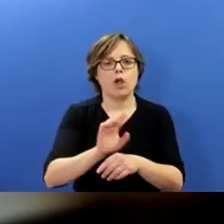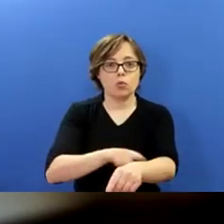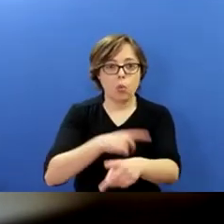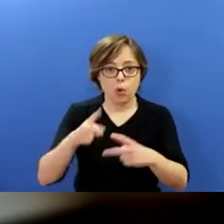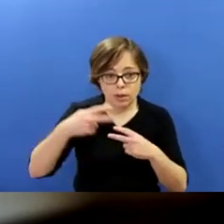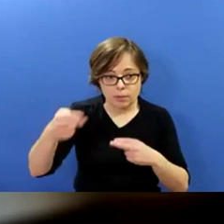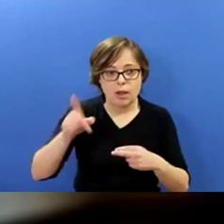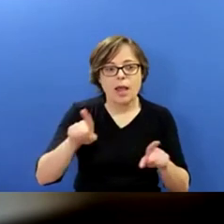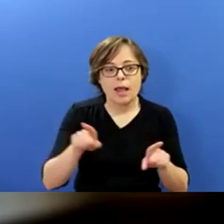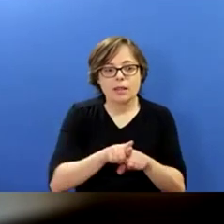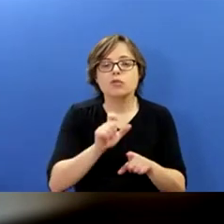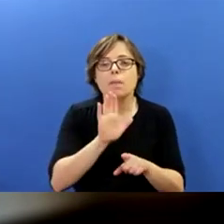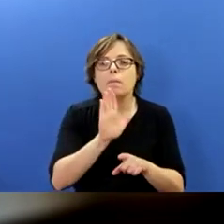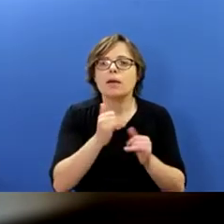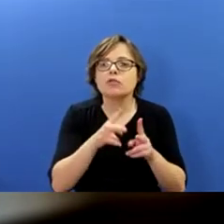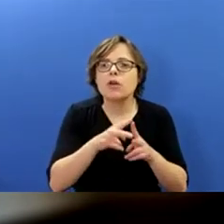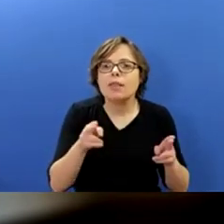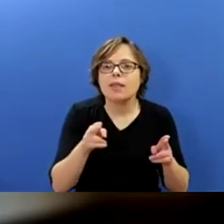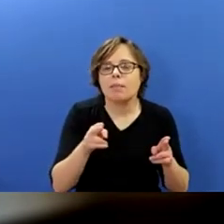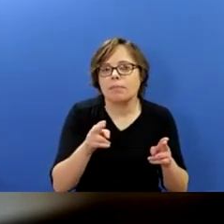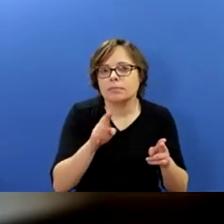things participatorily.